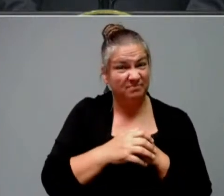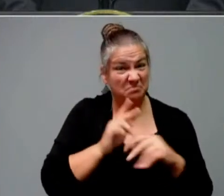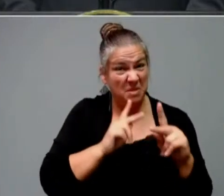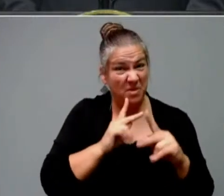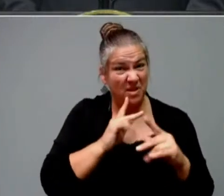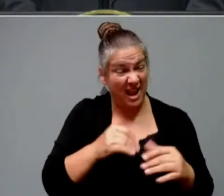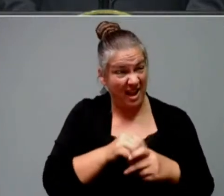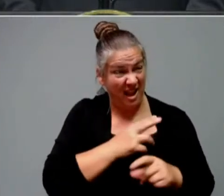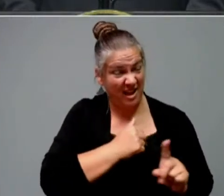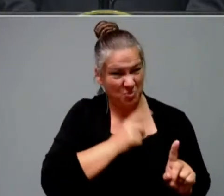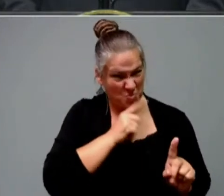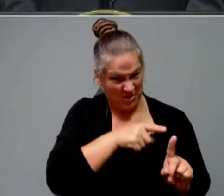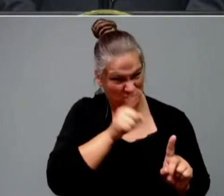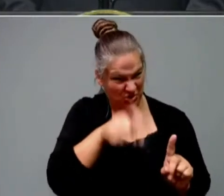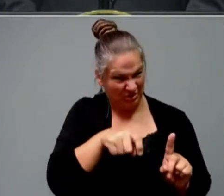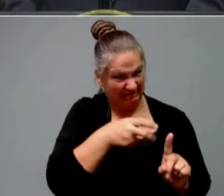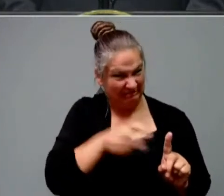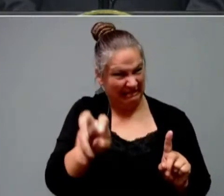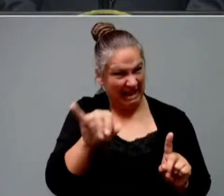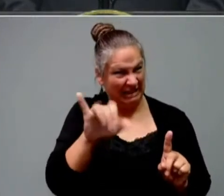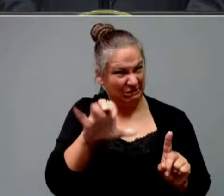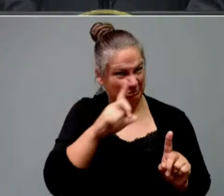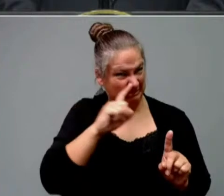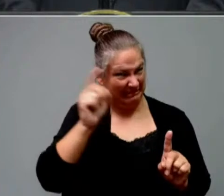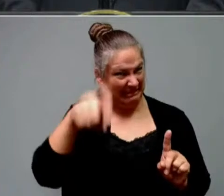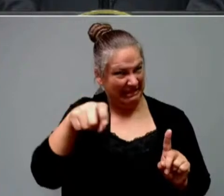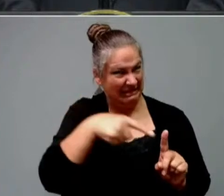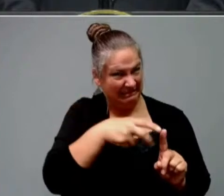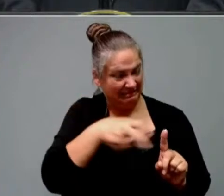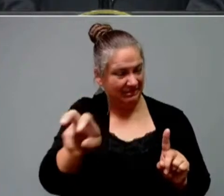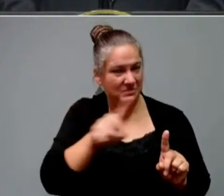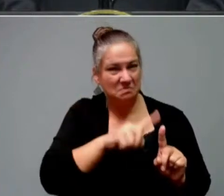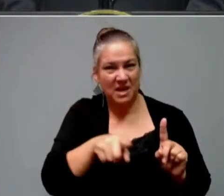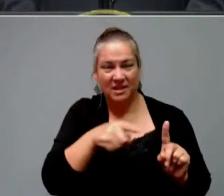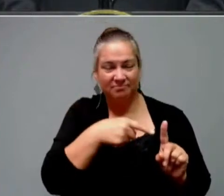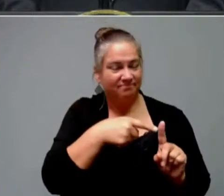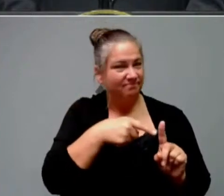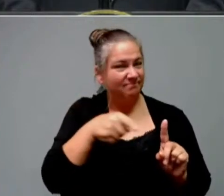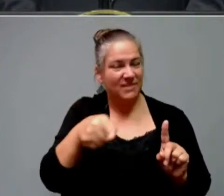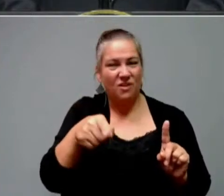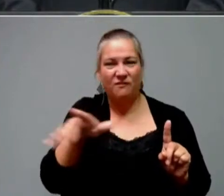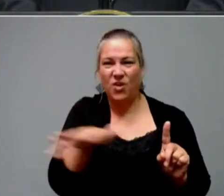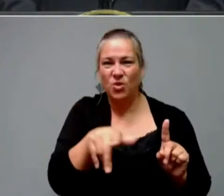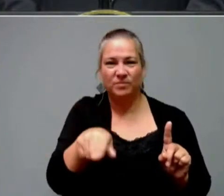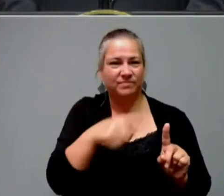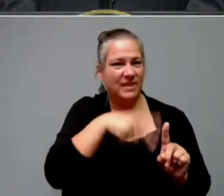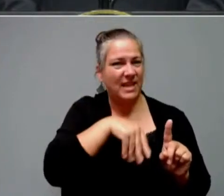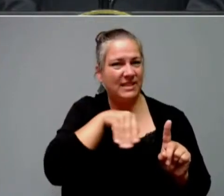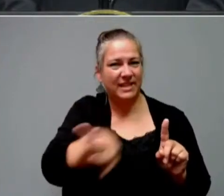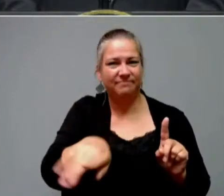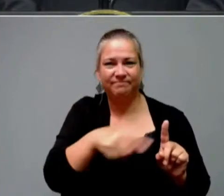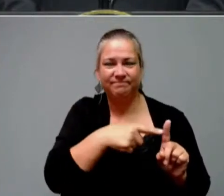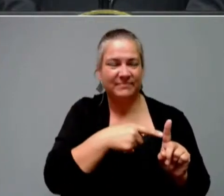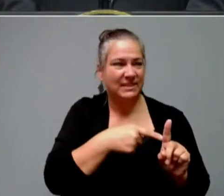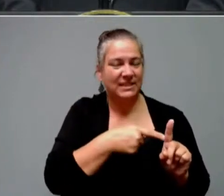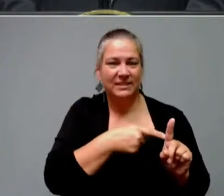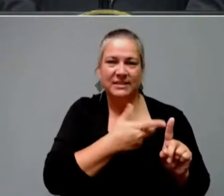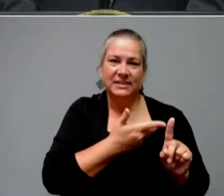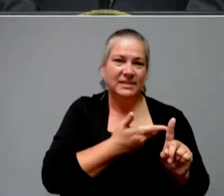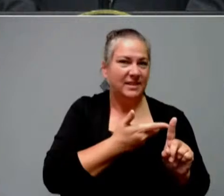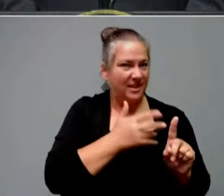but because of the number of beds in the crush, aren't in there. This rate,